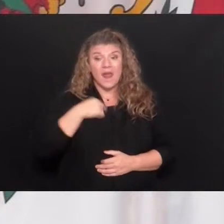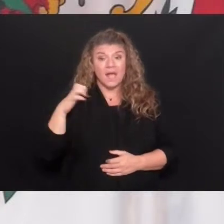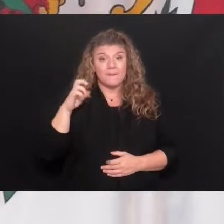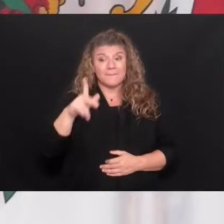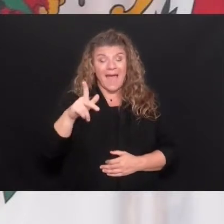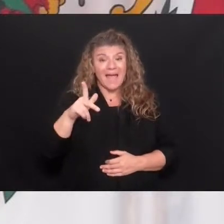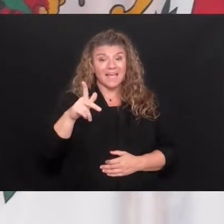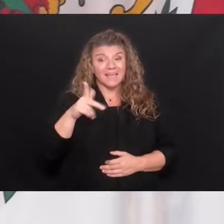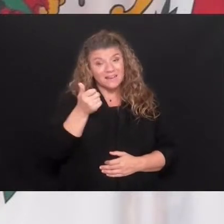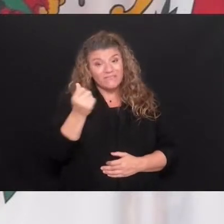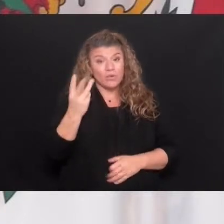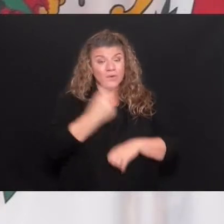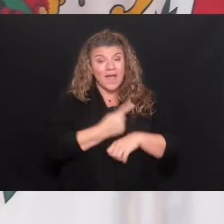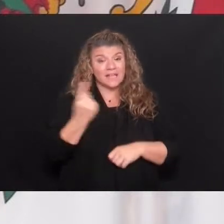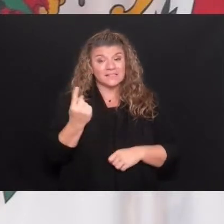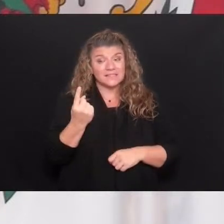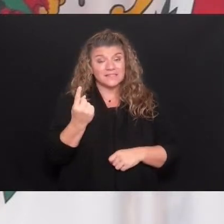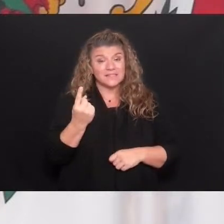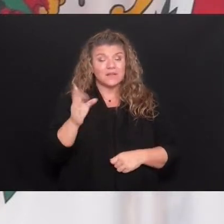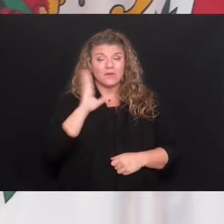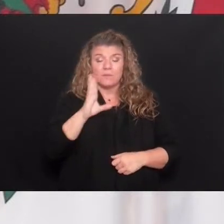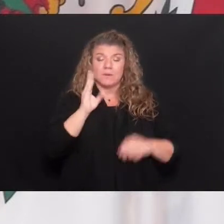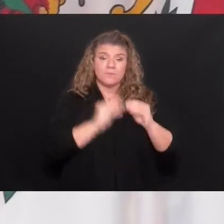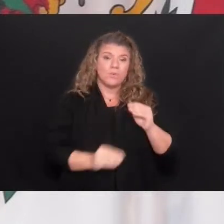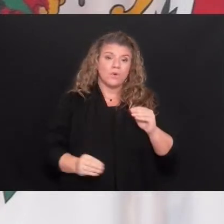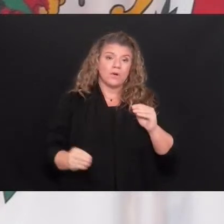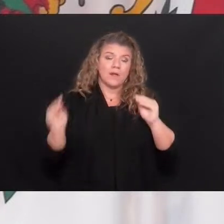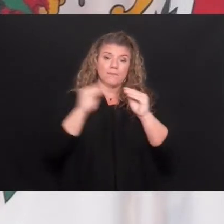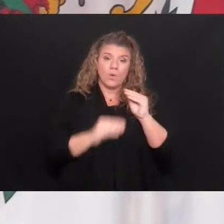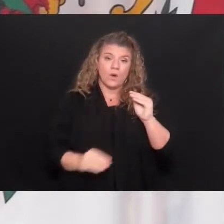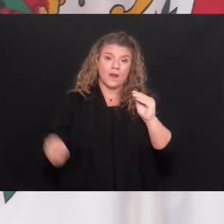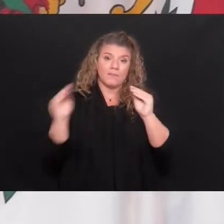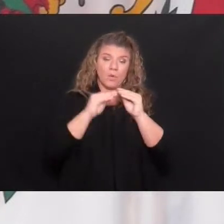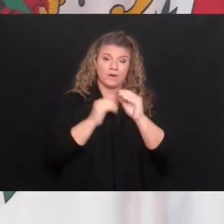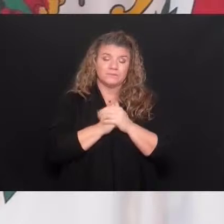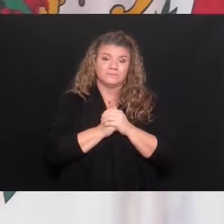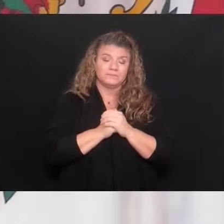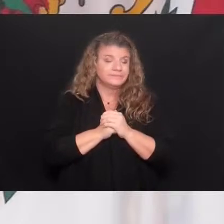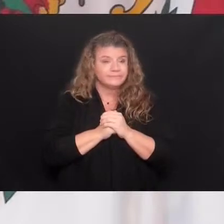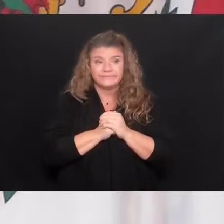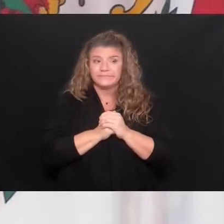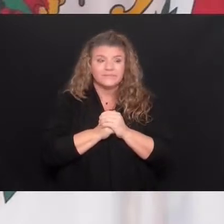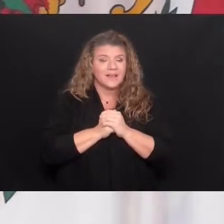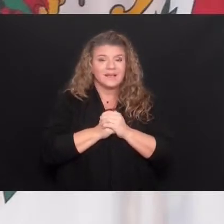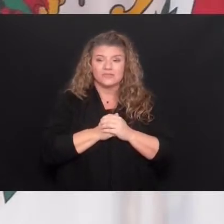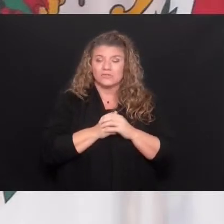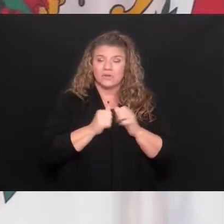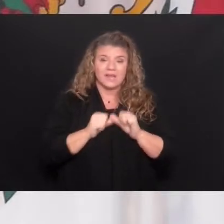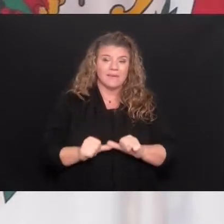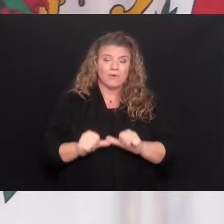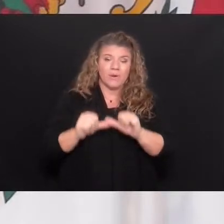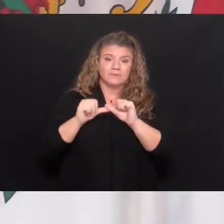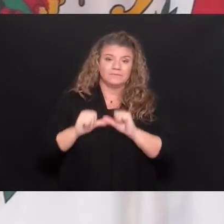next few days, it'll be more and more and more. And it's just going to keep on going exactly that